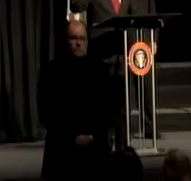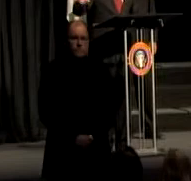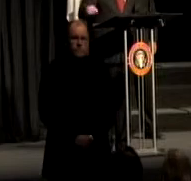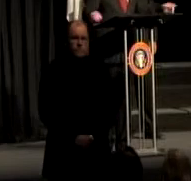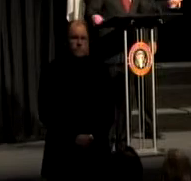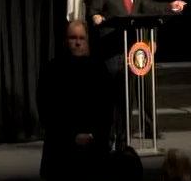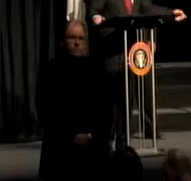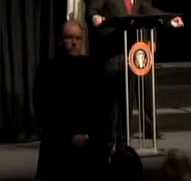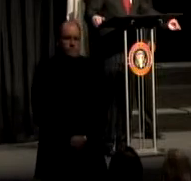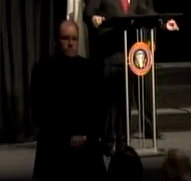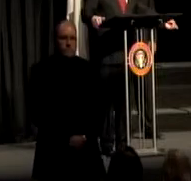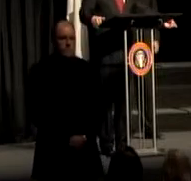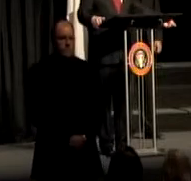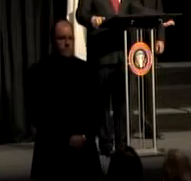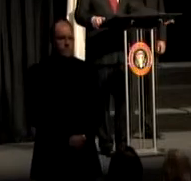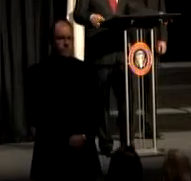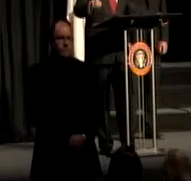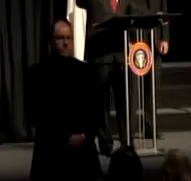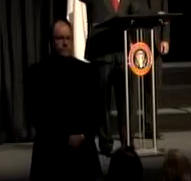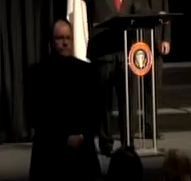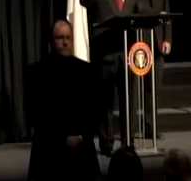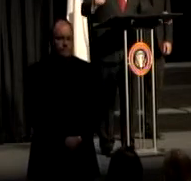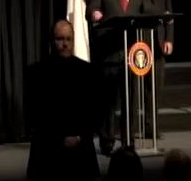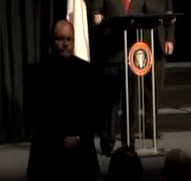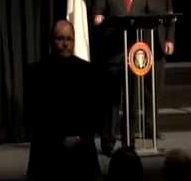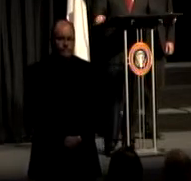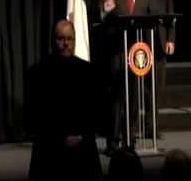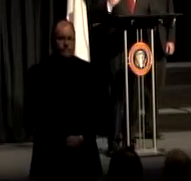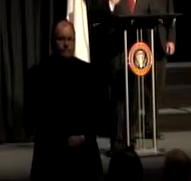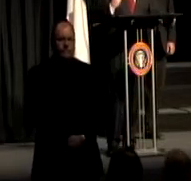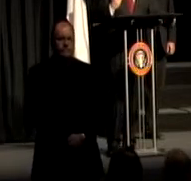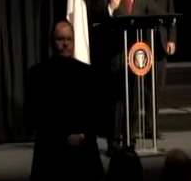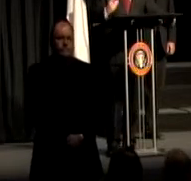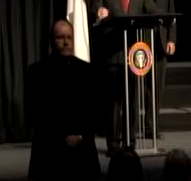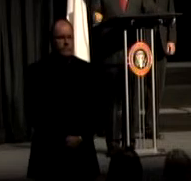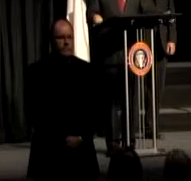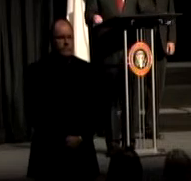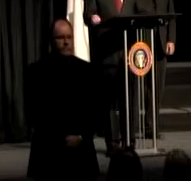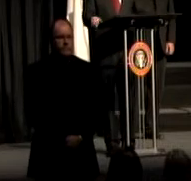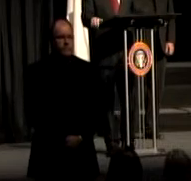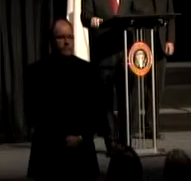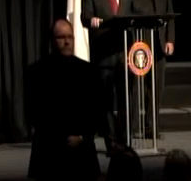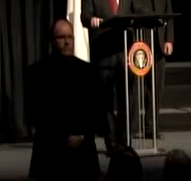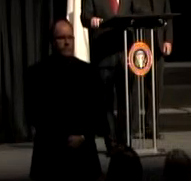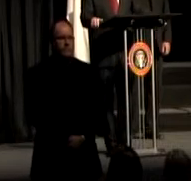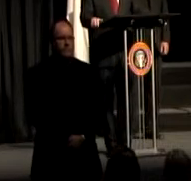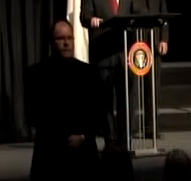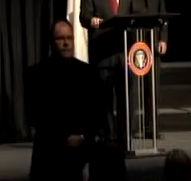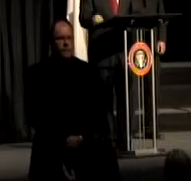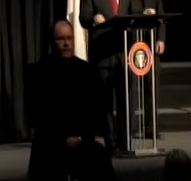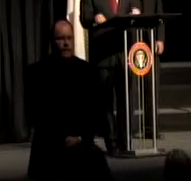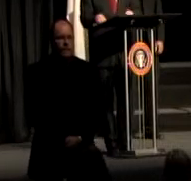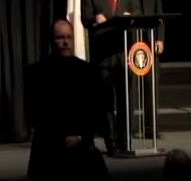I could care less what I'm seeing as long as Jesus is the real person who I am worshiping